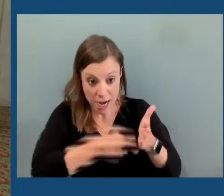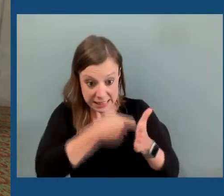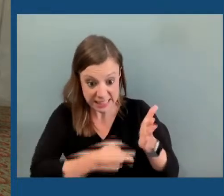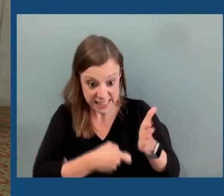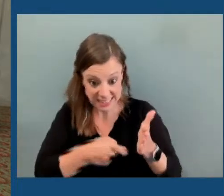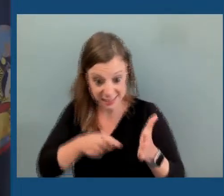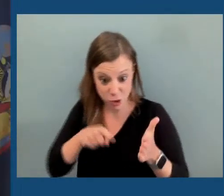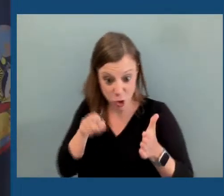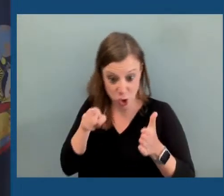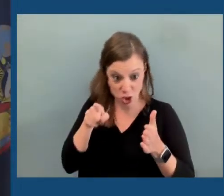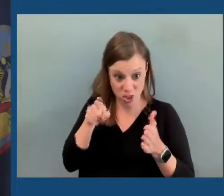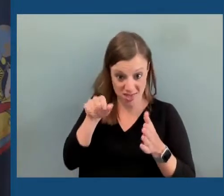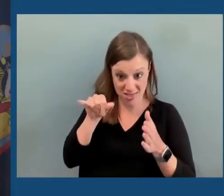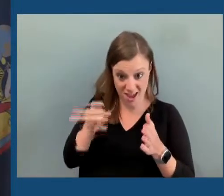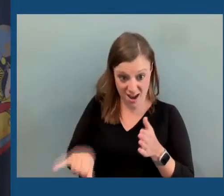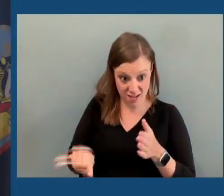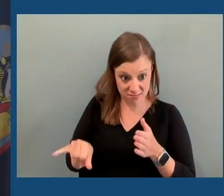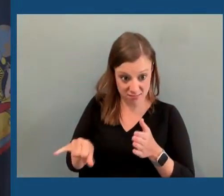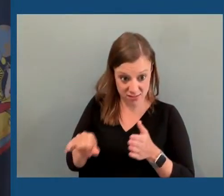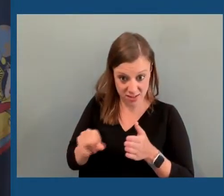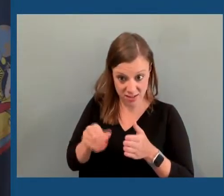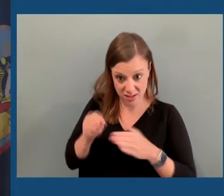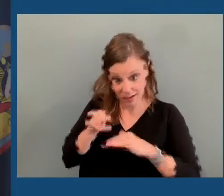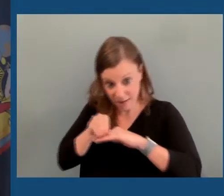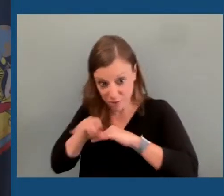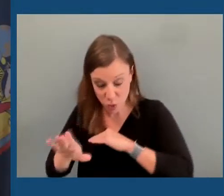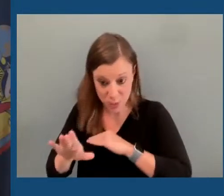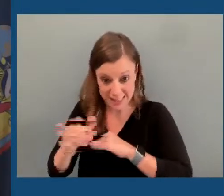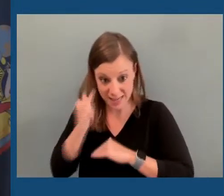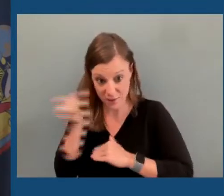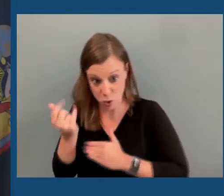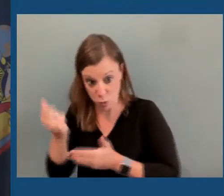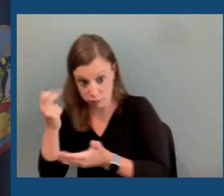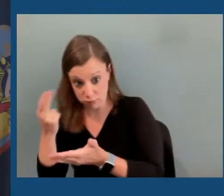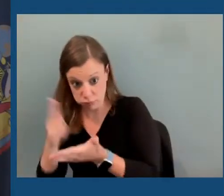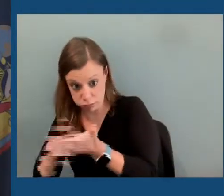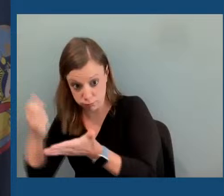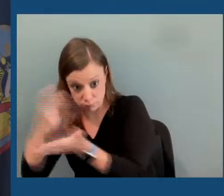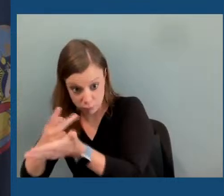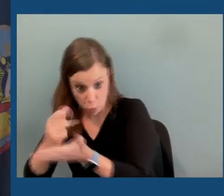pricing? We've been in communication with the federal government.